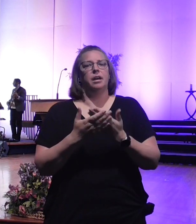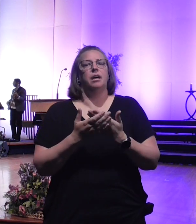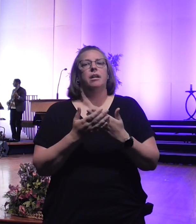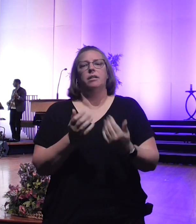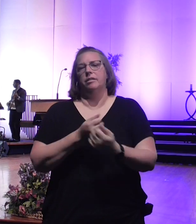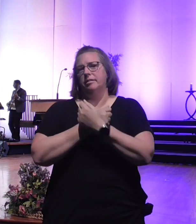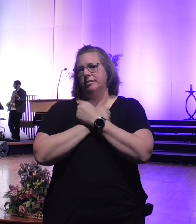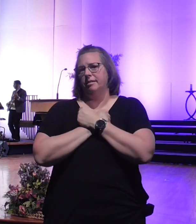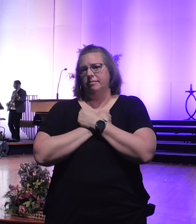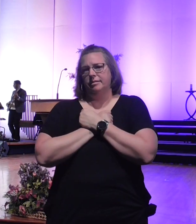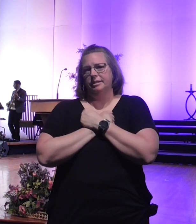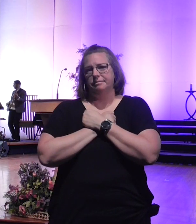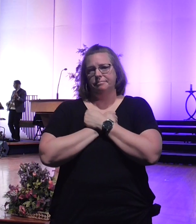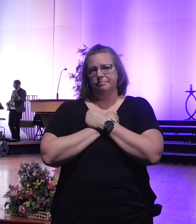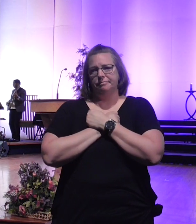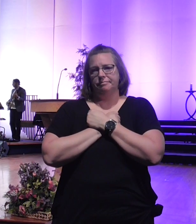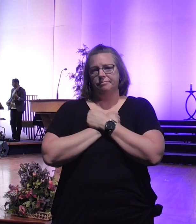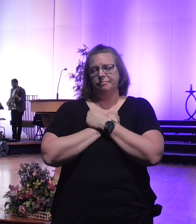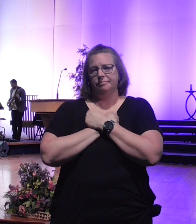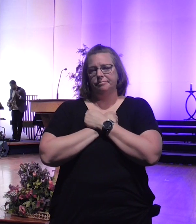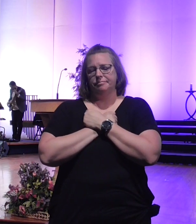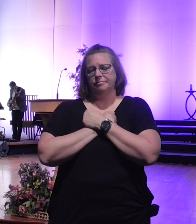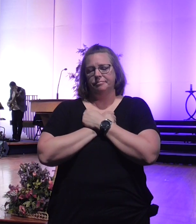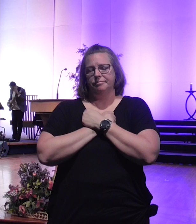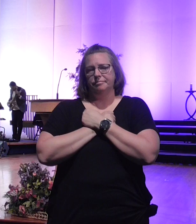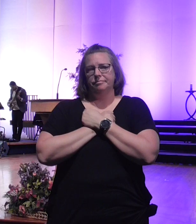all the love.